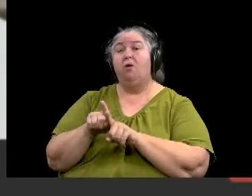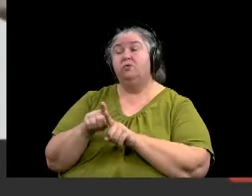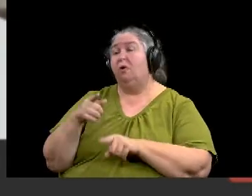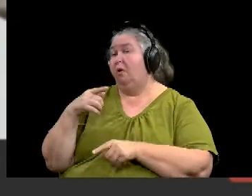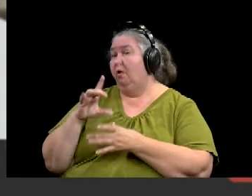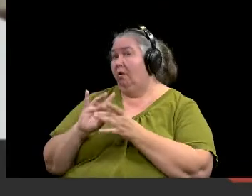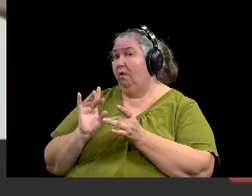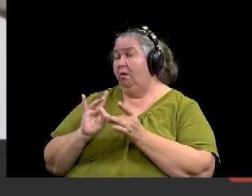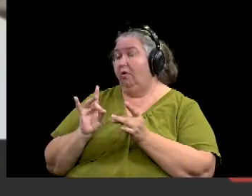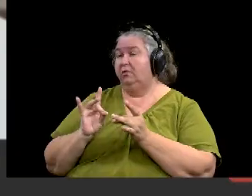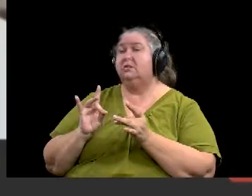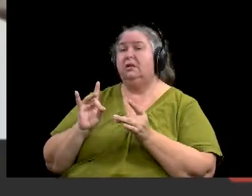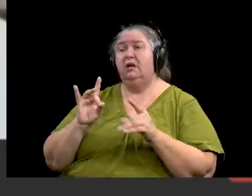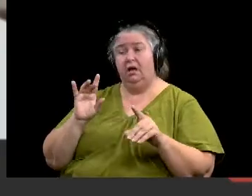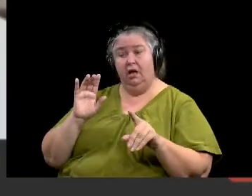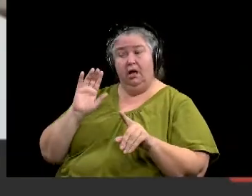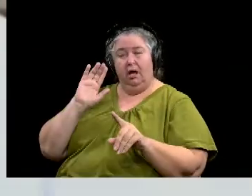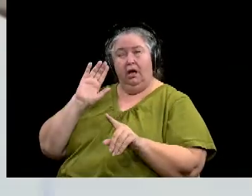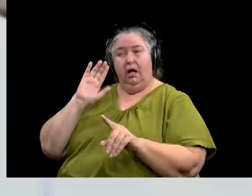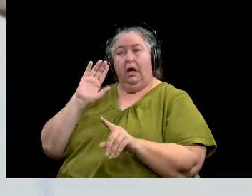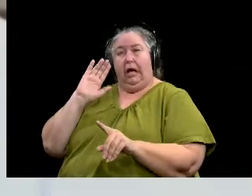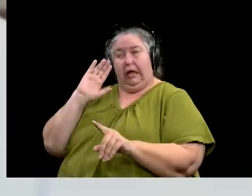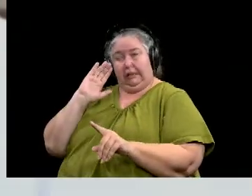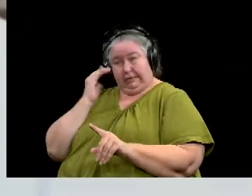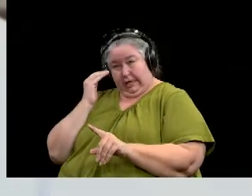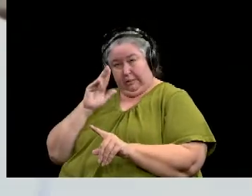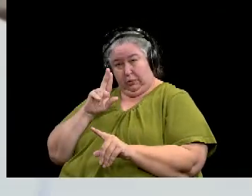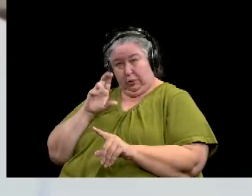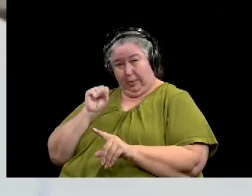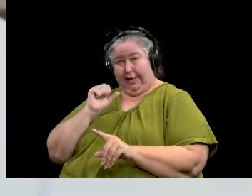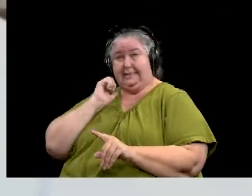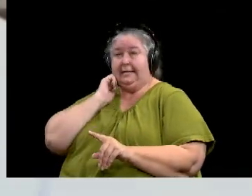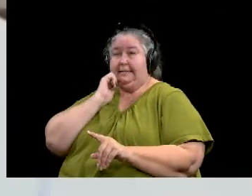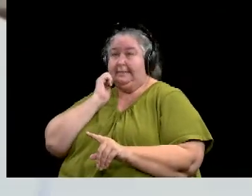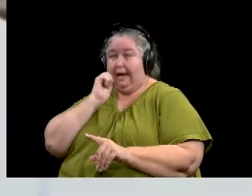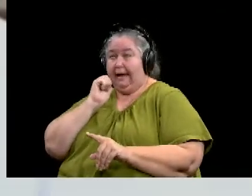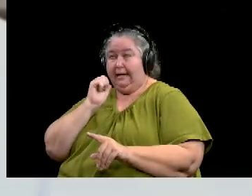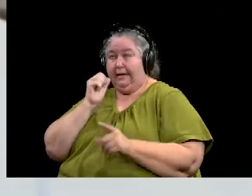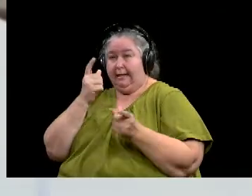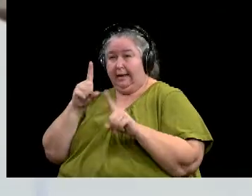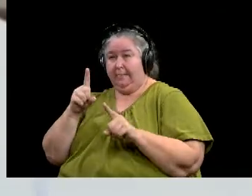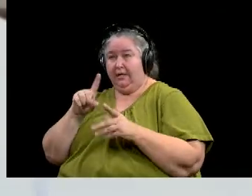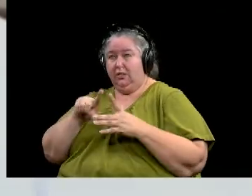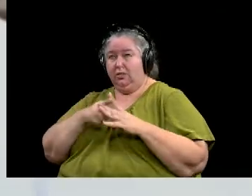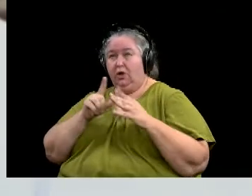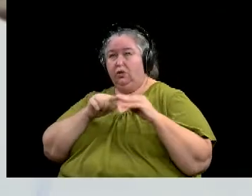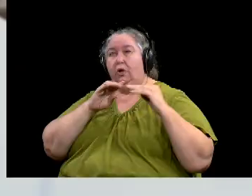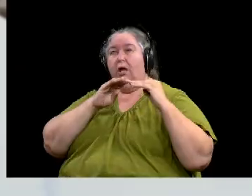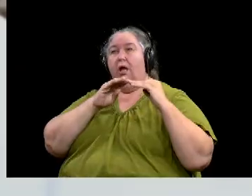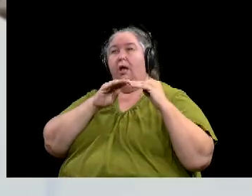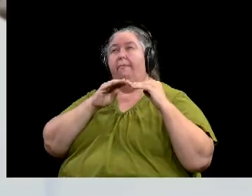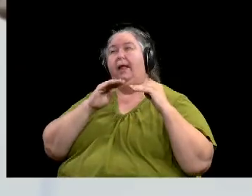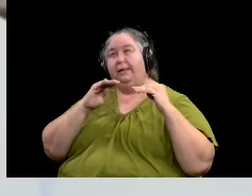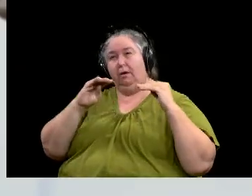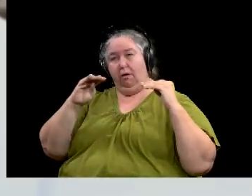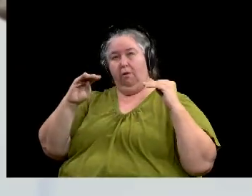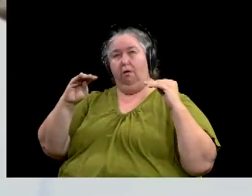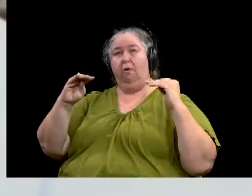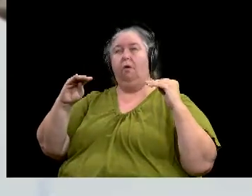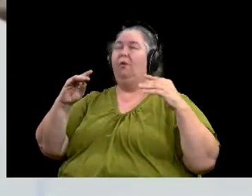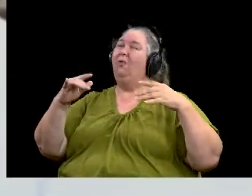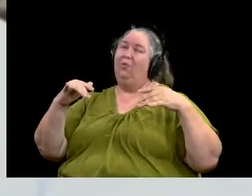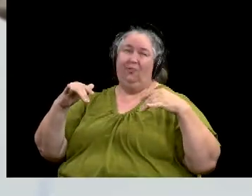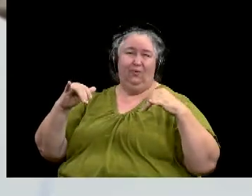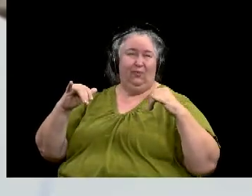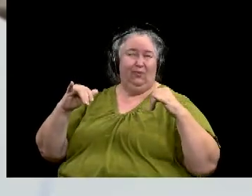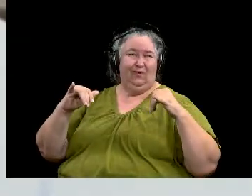U.S. daily incidents may be beginning to plateau, we still may not have seen the effects from Thanksgiving